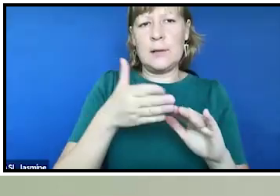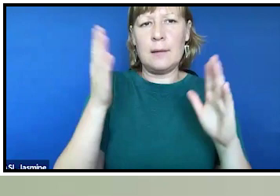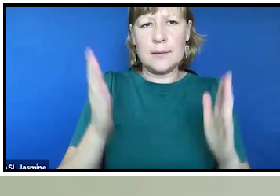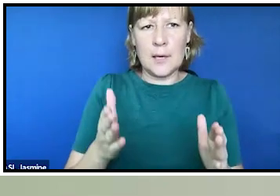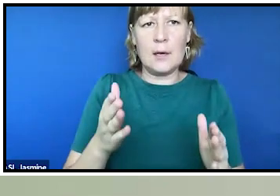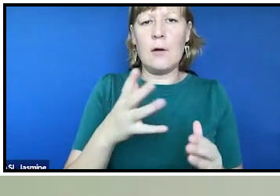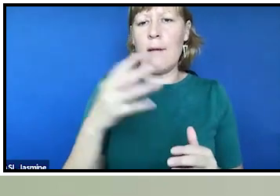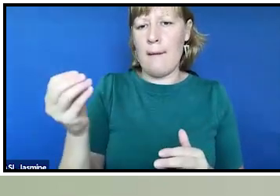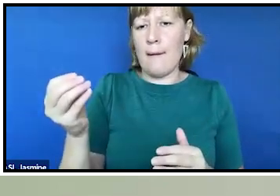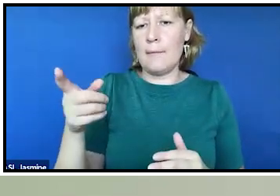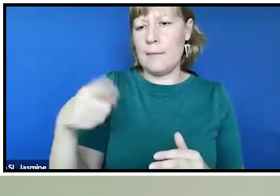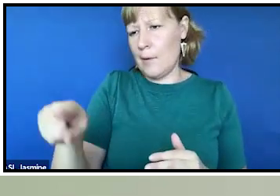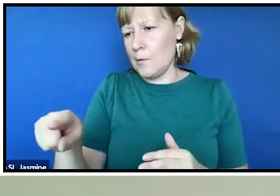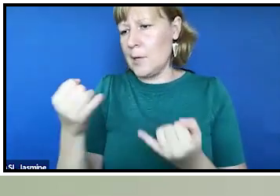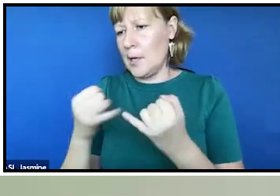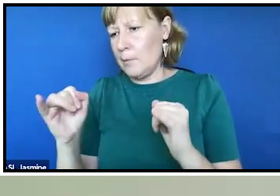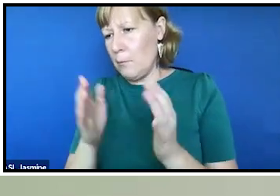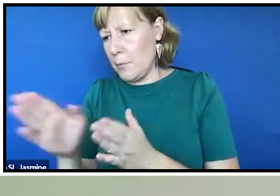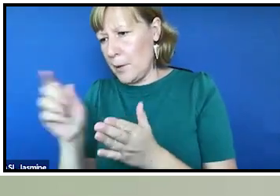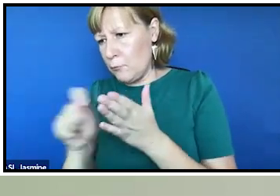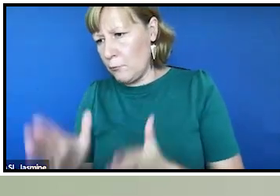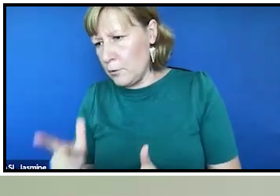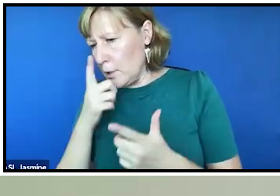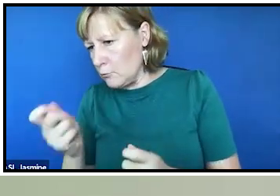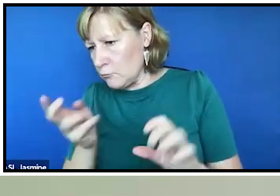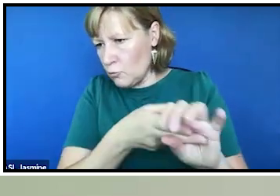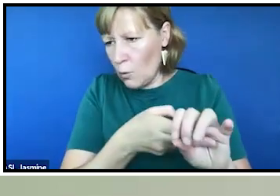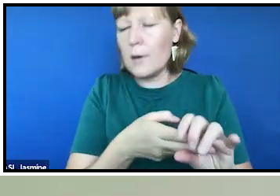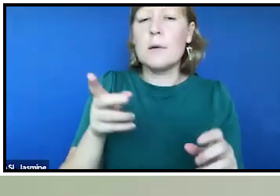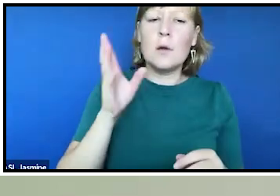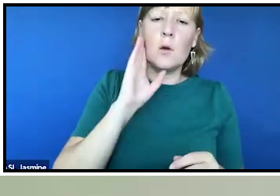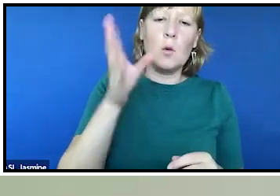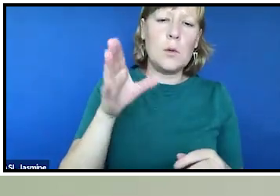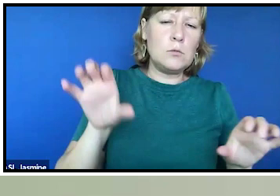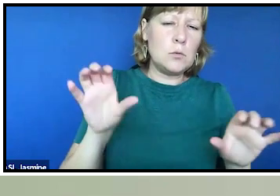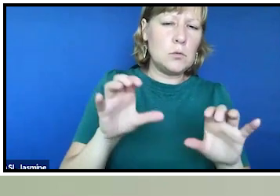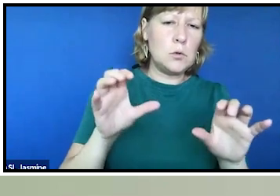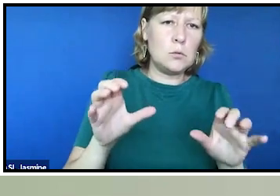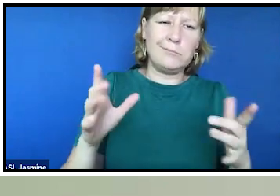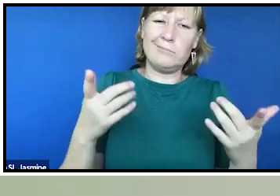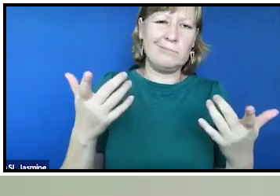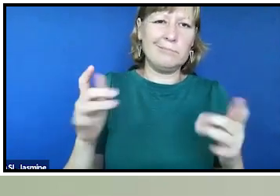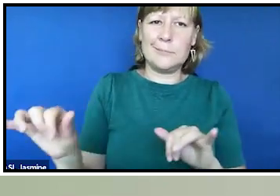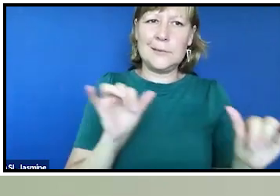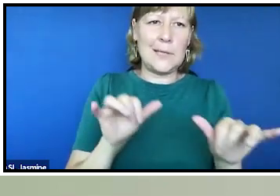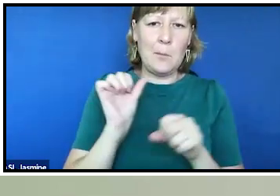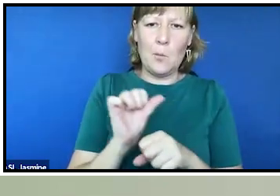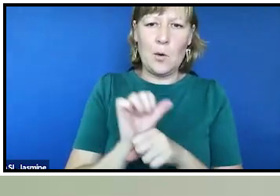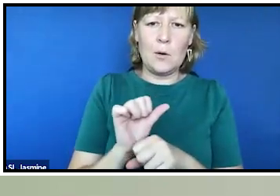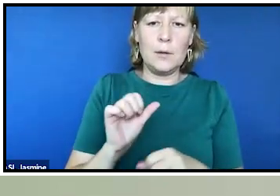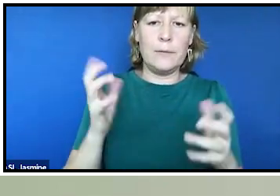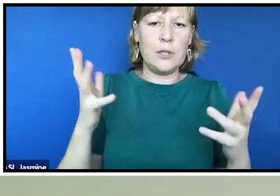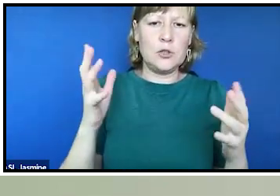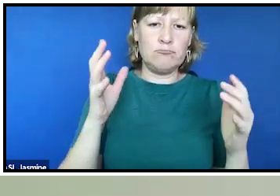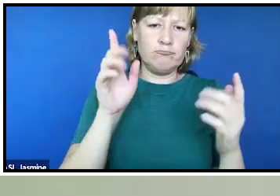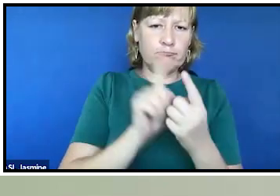writers who may be interested in this work, is just they would be doing a lot of the work that they typically do with individuals already.